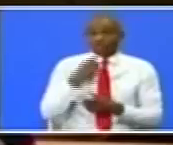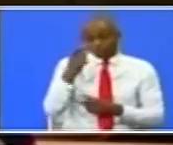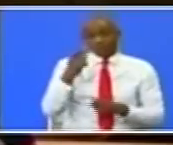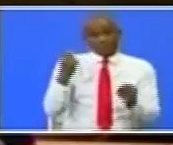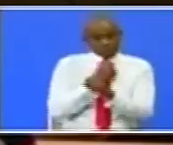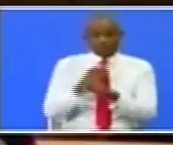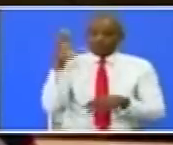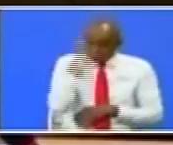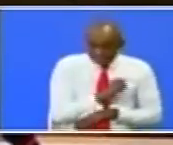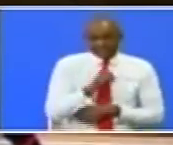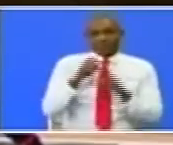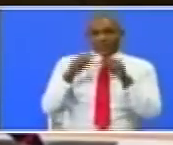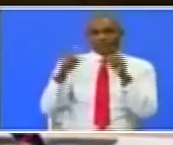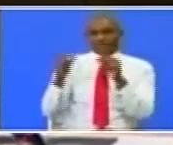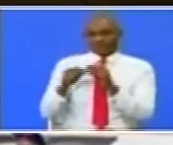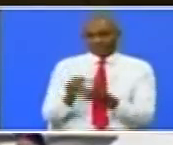I don't miss any point.